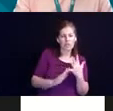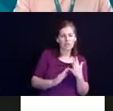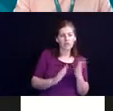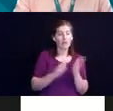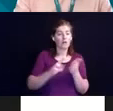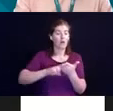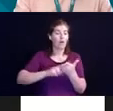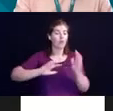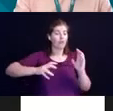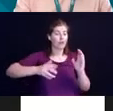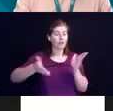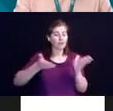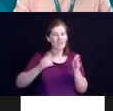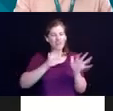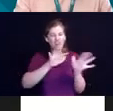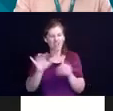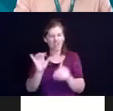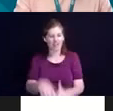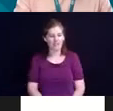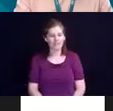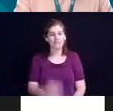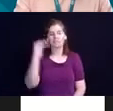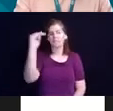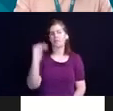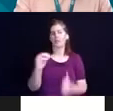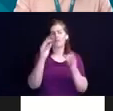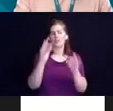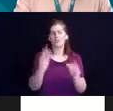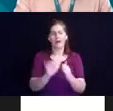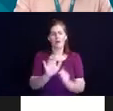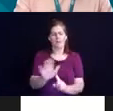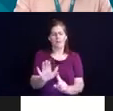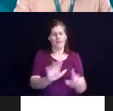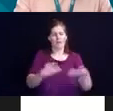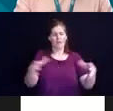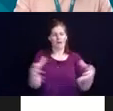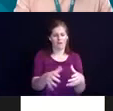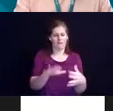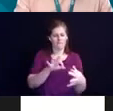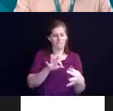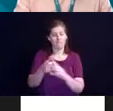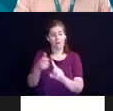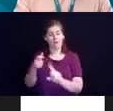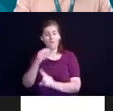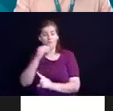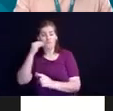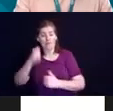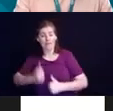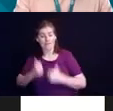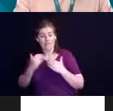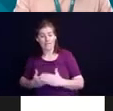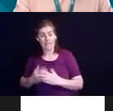laundry service, etc. And then determine how the feedback from residents and care partners will